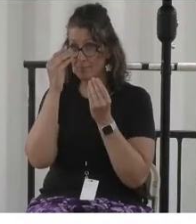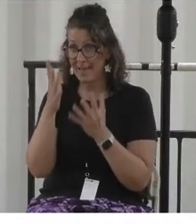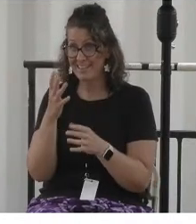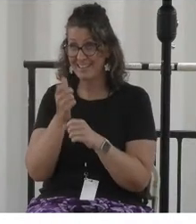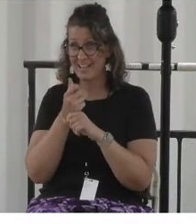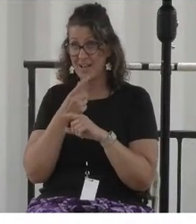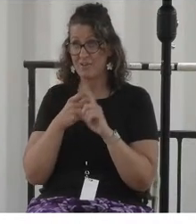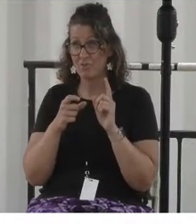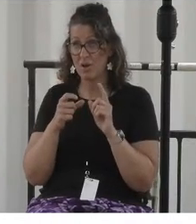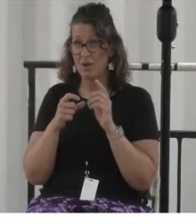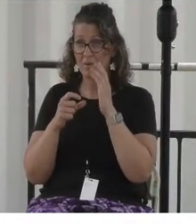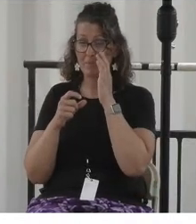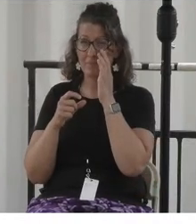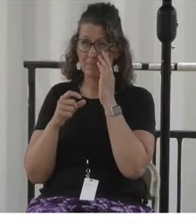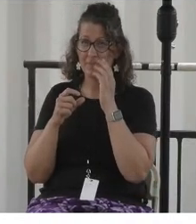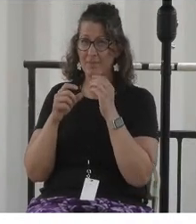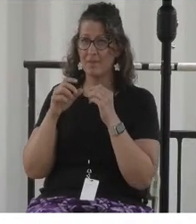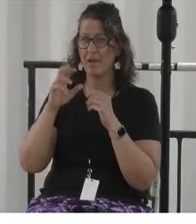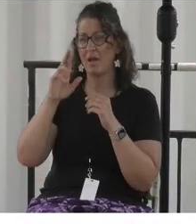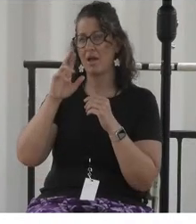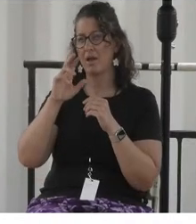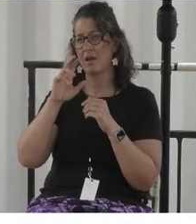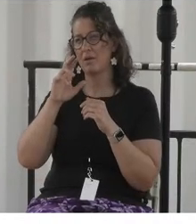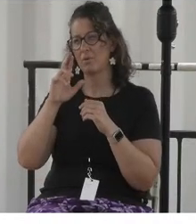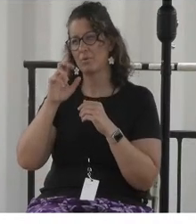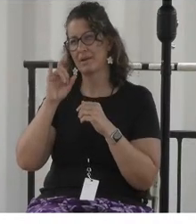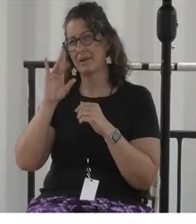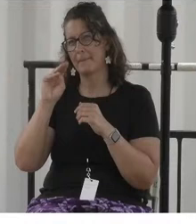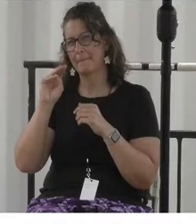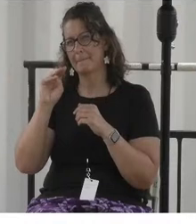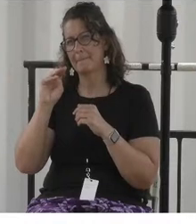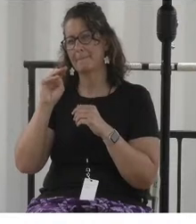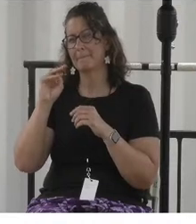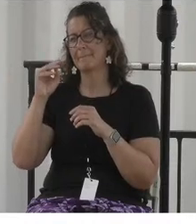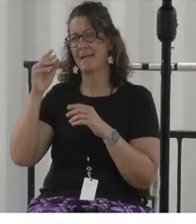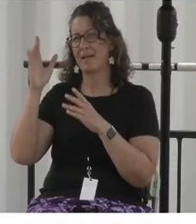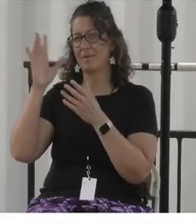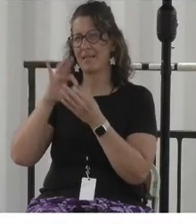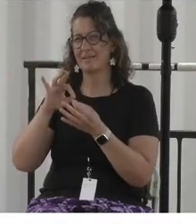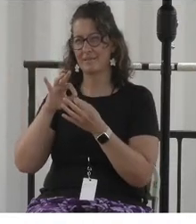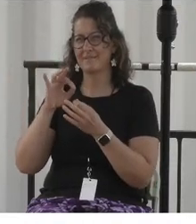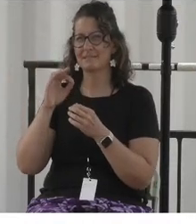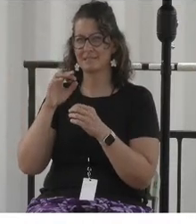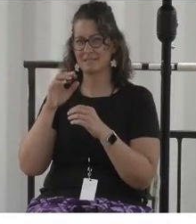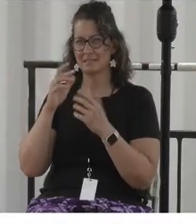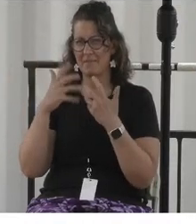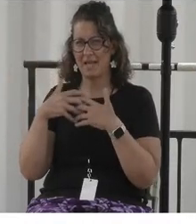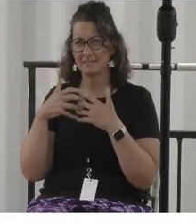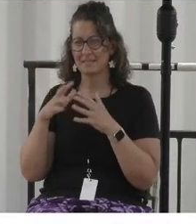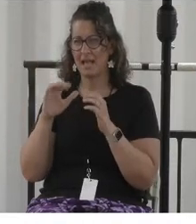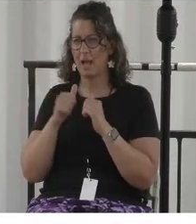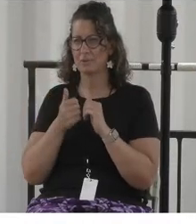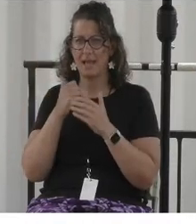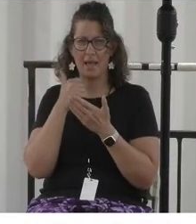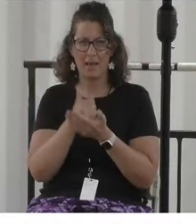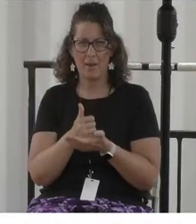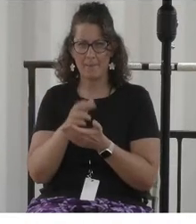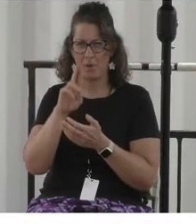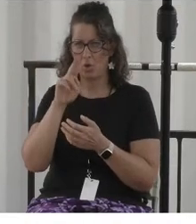these Iridium-enabled devices, how is that type of information integrated into Earth Ranger? And maybe could you provide a